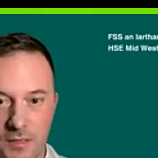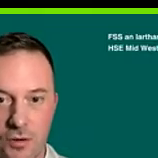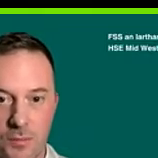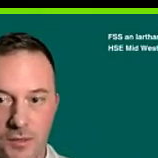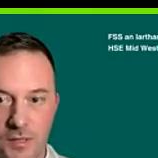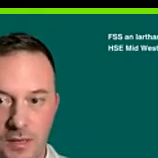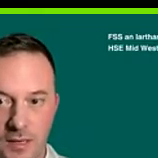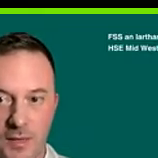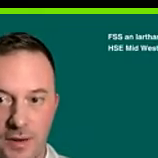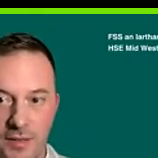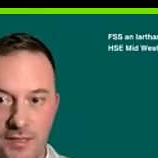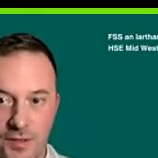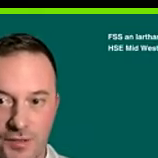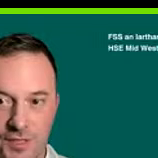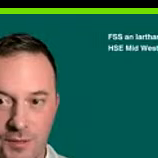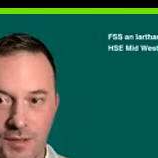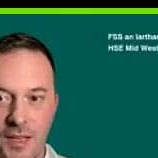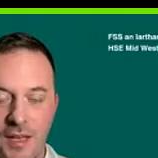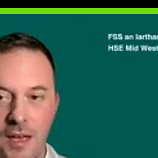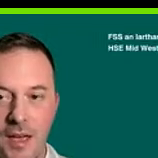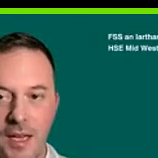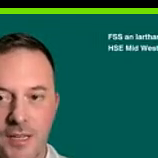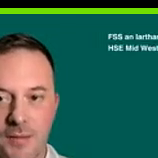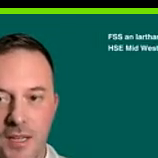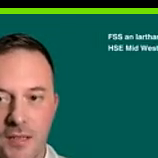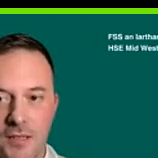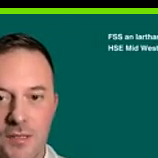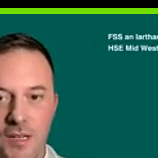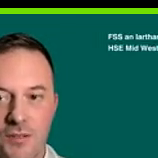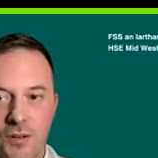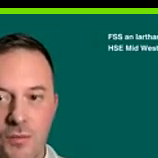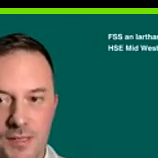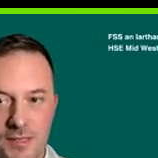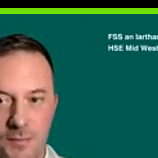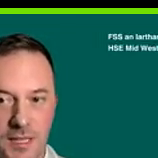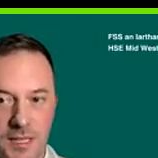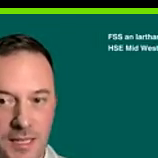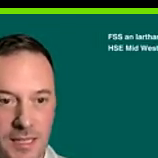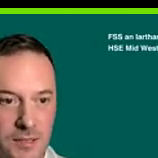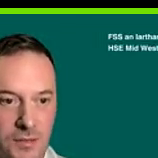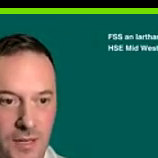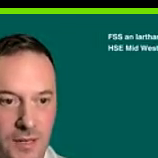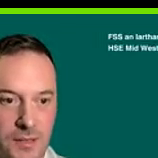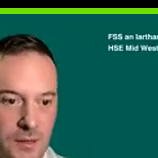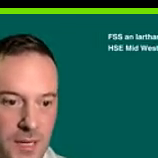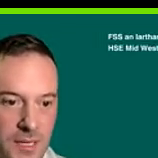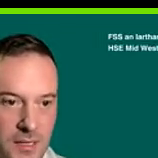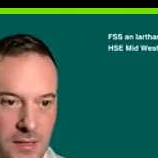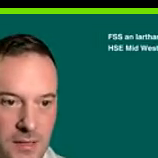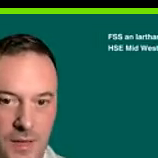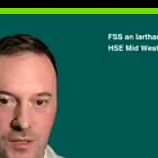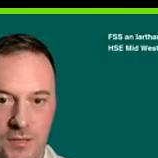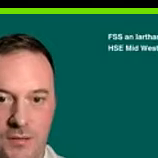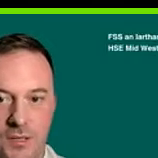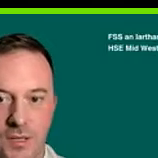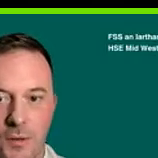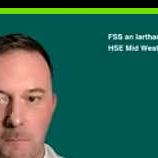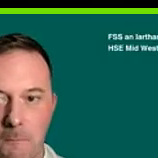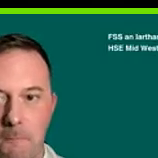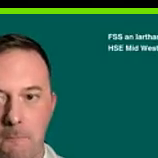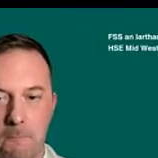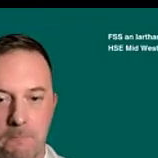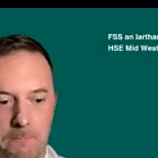it because their hormones can be very difficult to deal with. And so it's not always something that needs interference or medical intervention, you